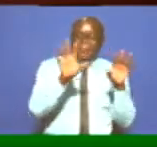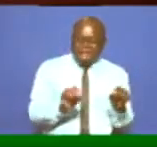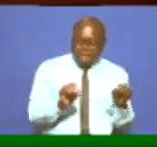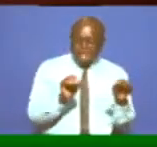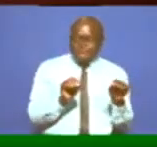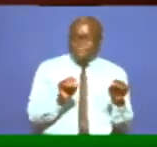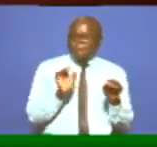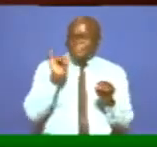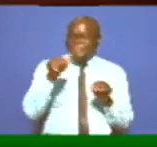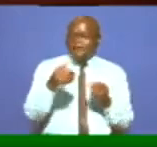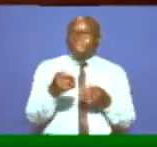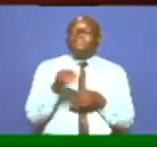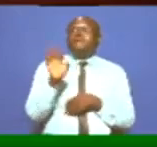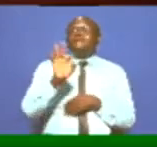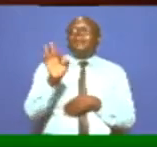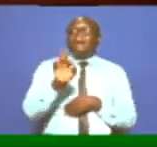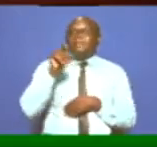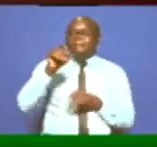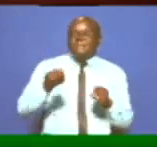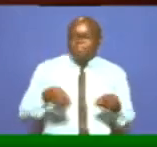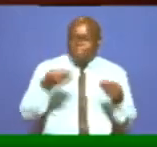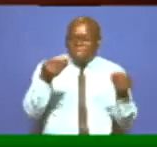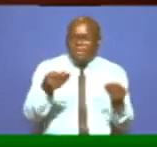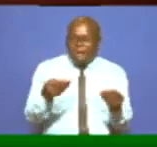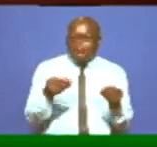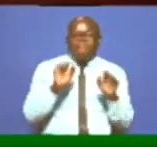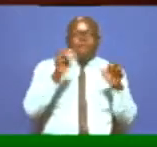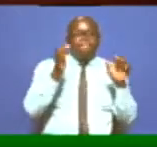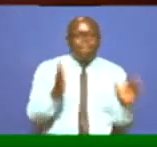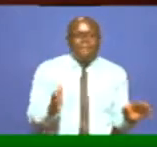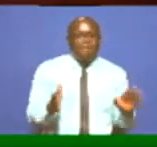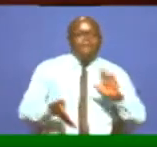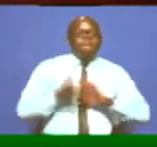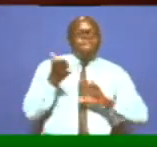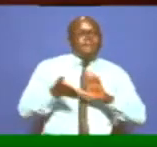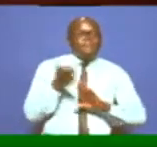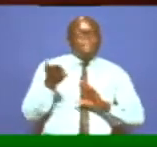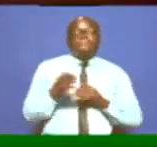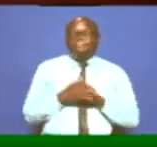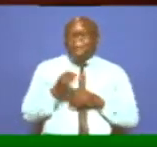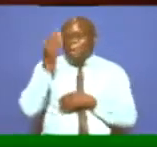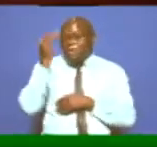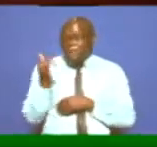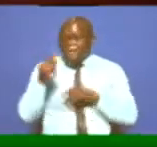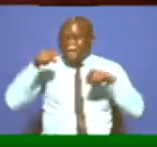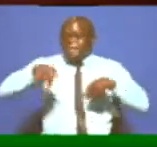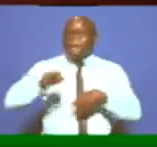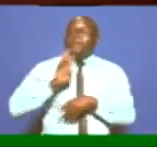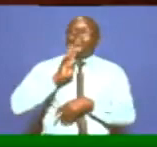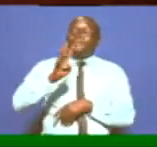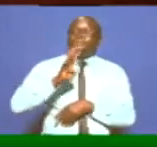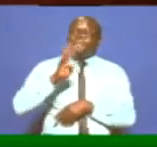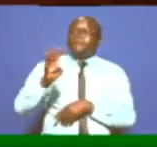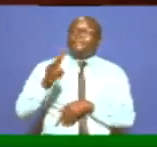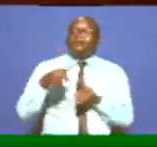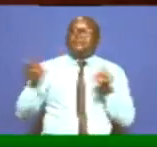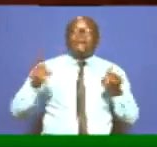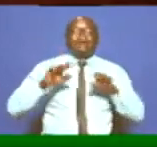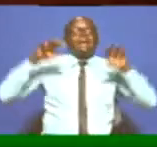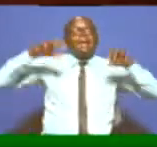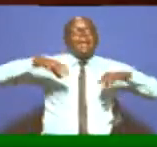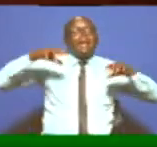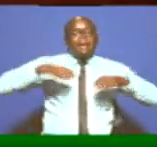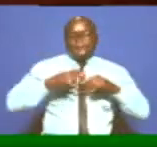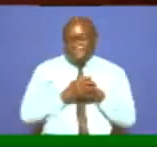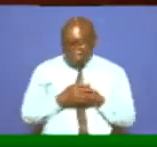that this fertilizer can be provided for the farmers as quick as possible. Because as we speak, Mr. Speaker, it has started raining. And